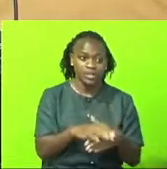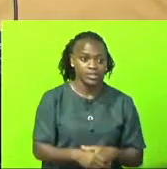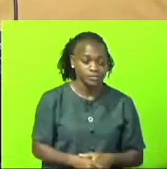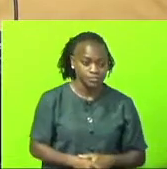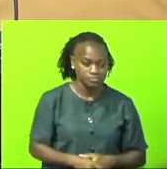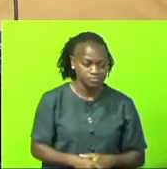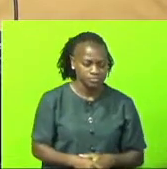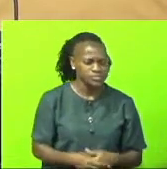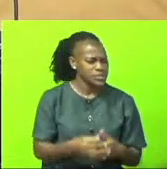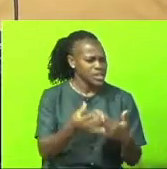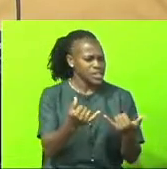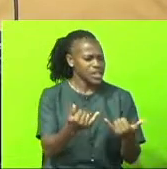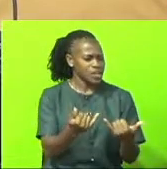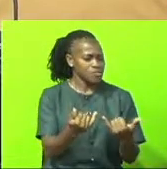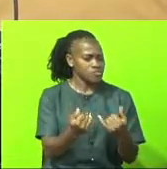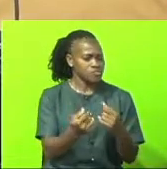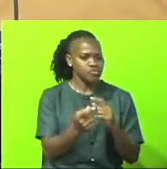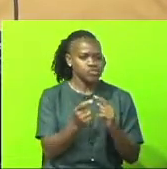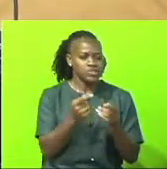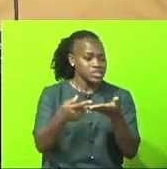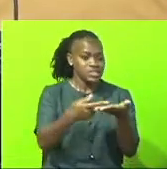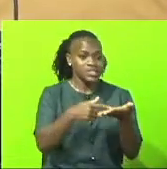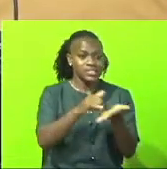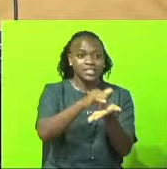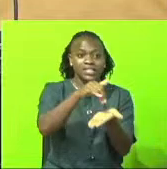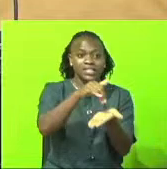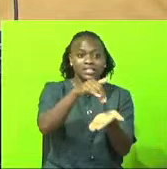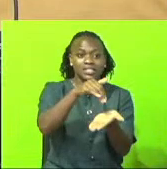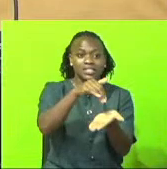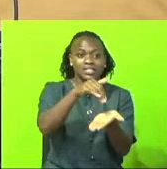addressed that. He says that he comes